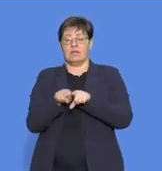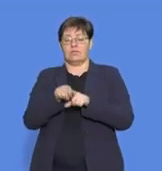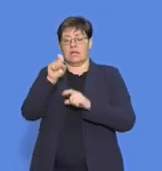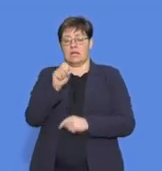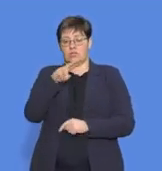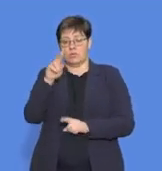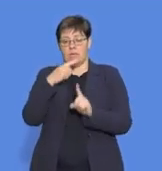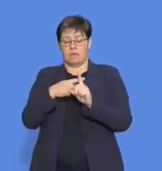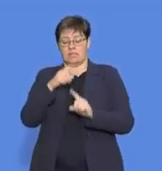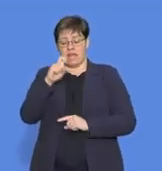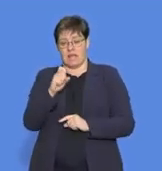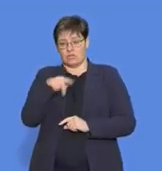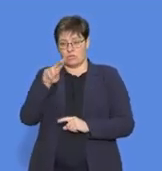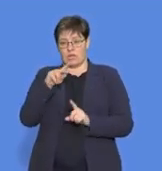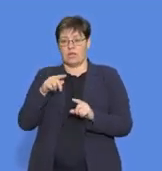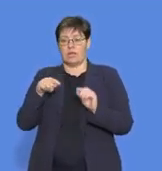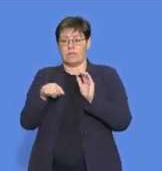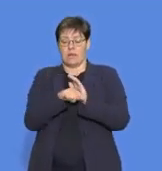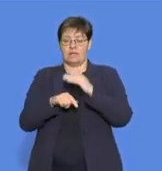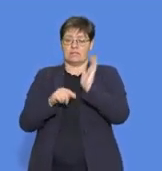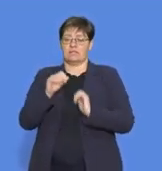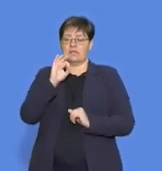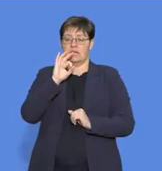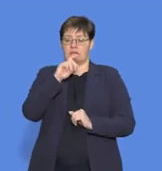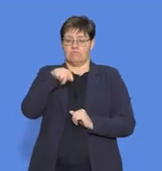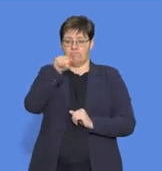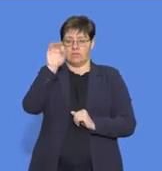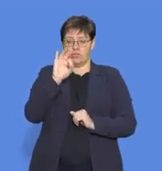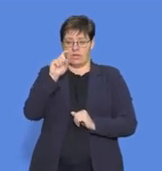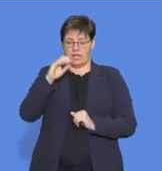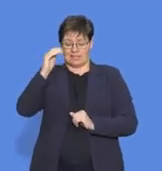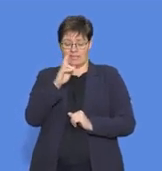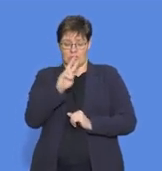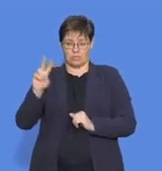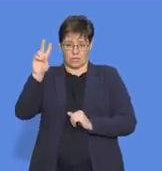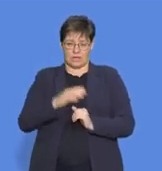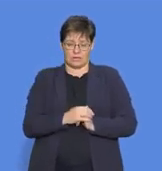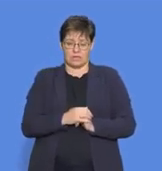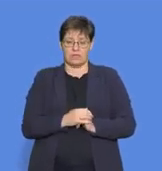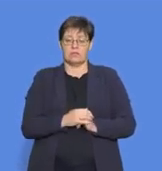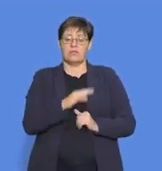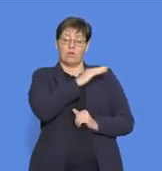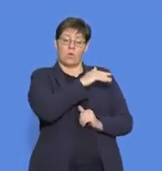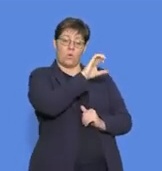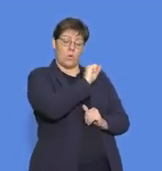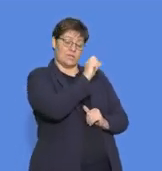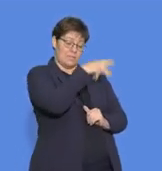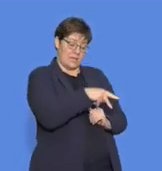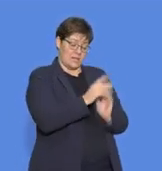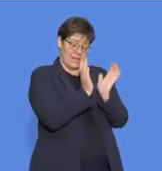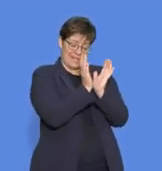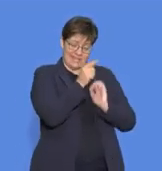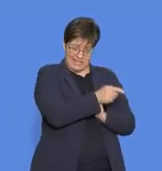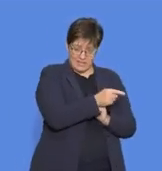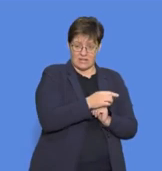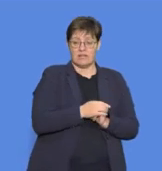out, and take it onto that side. Okay, we just clean up some algebra here, because remember we want to solve